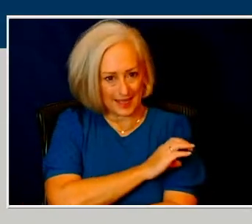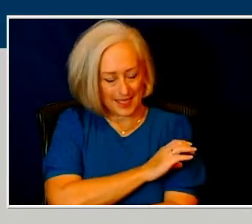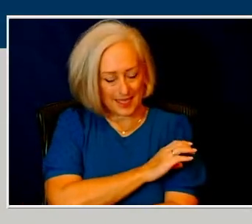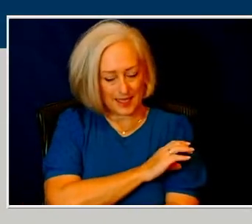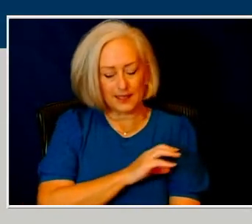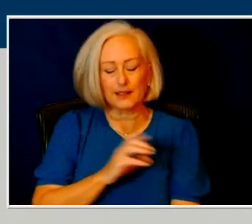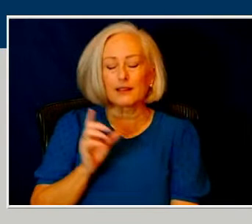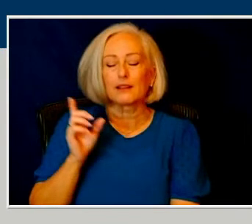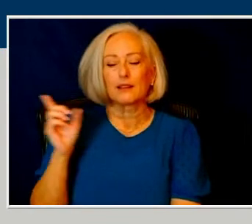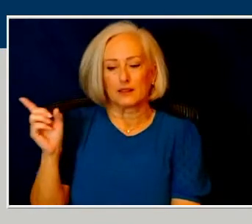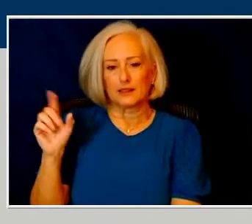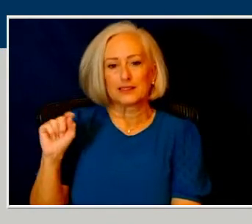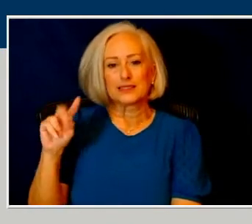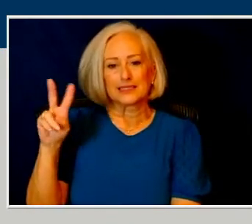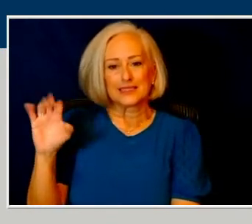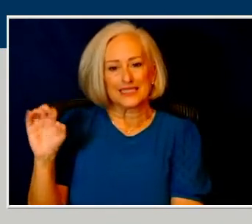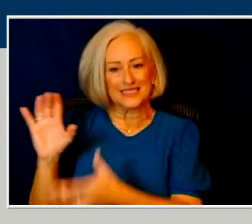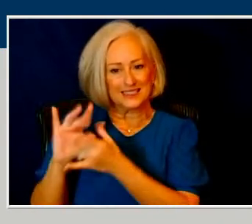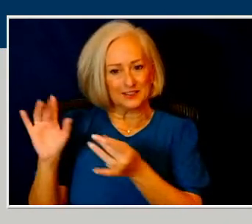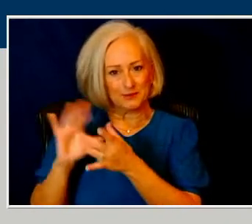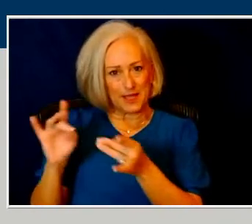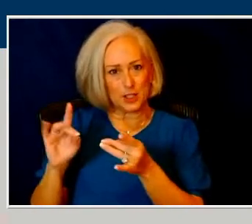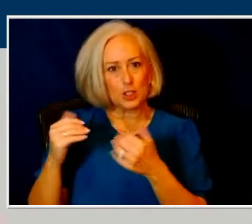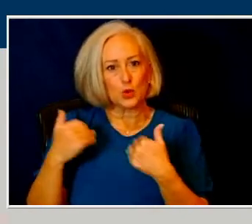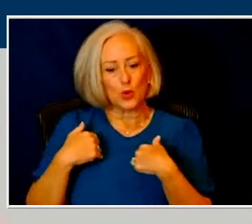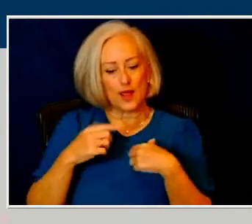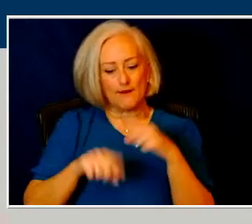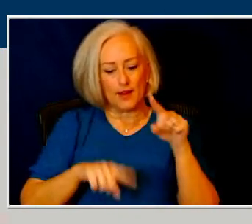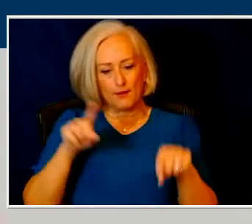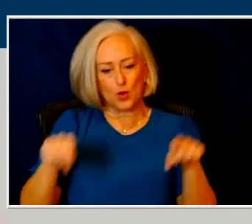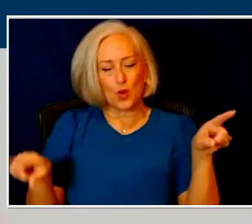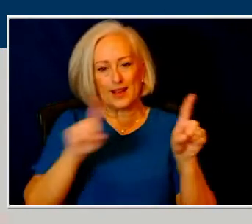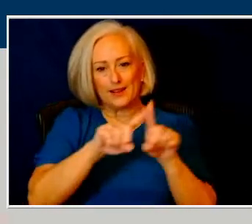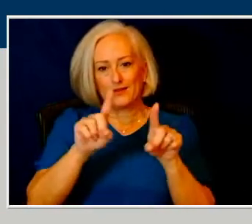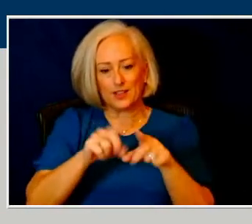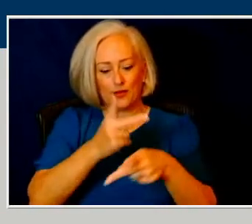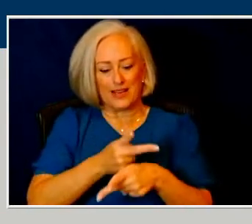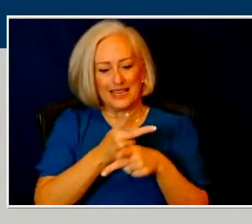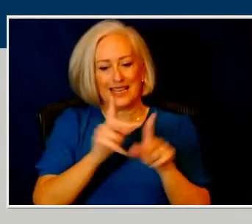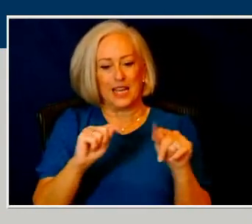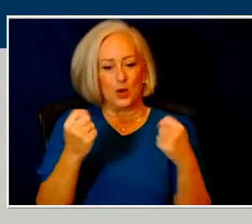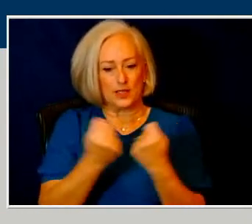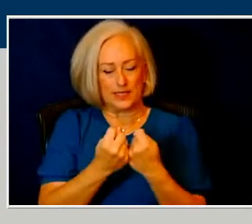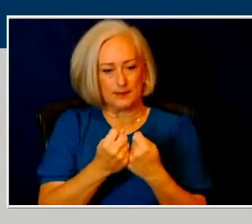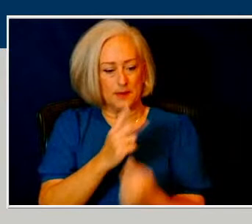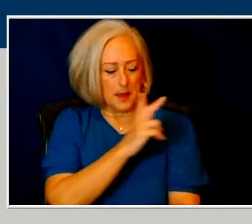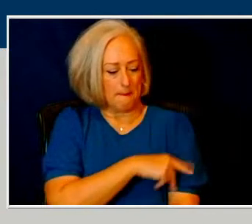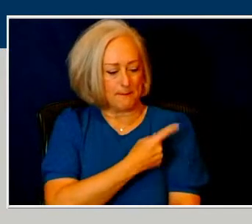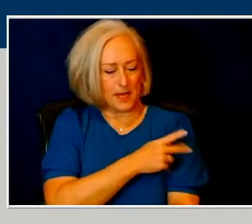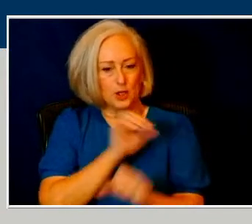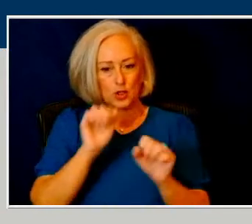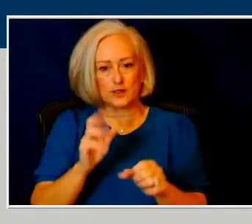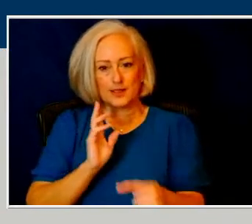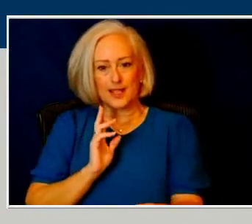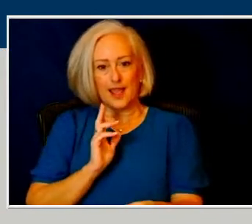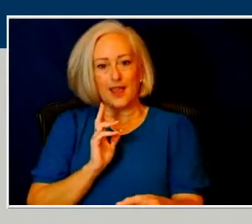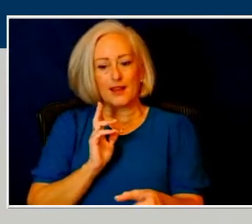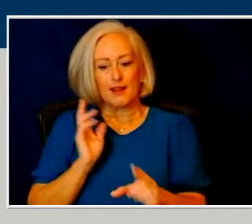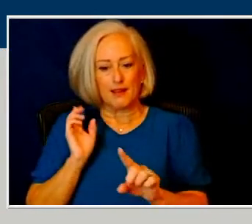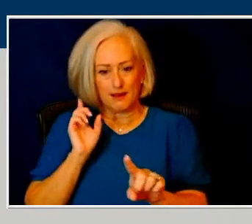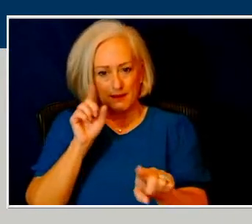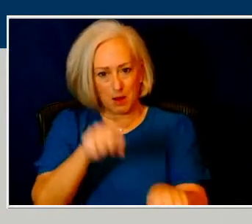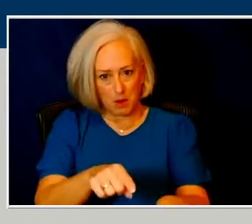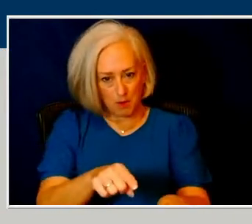a pretty diverse care team where patients can come in, they can visit with a physician, dive into